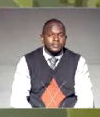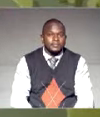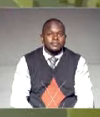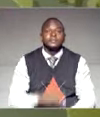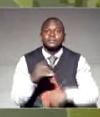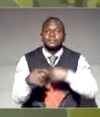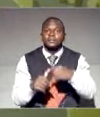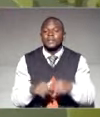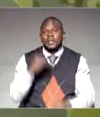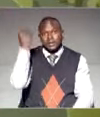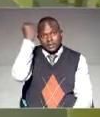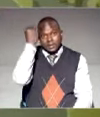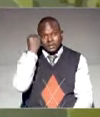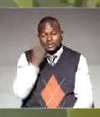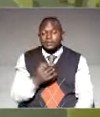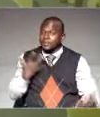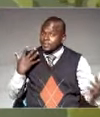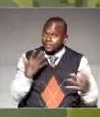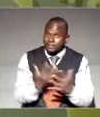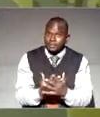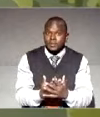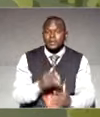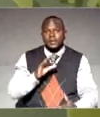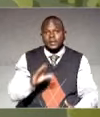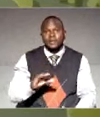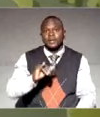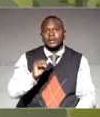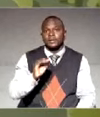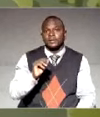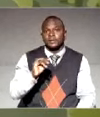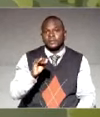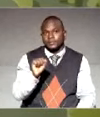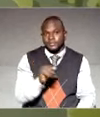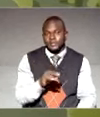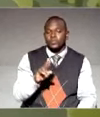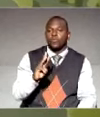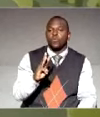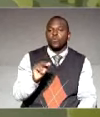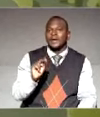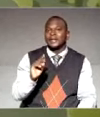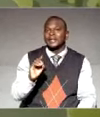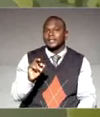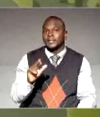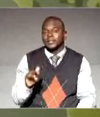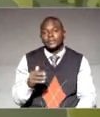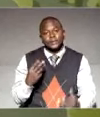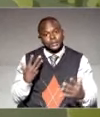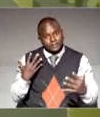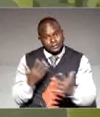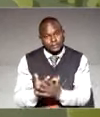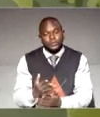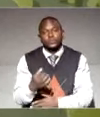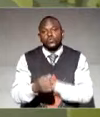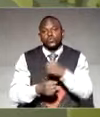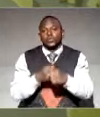Still, the military court has sentenced one of their own, James Wandera, UPDF officer, to a two-year jail term after